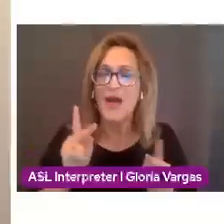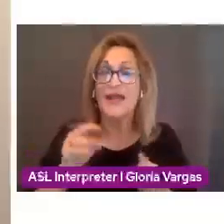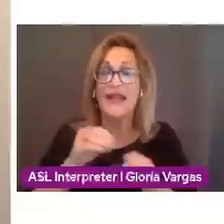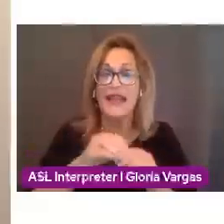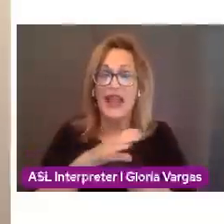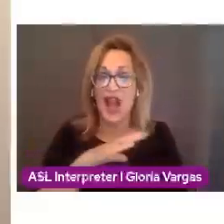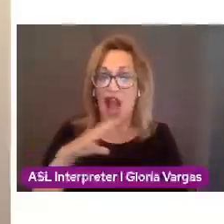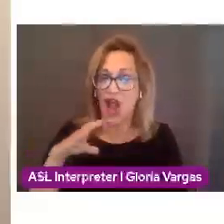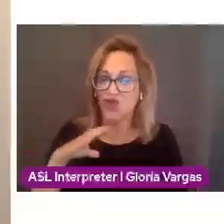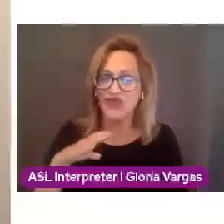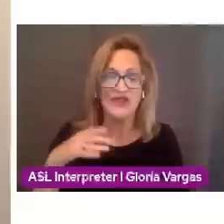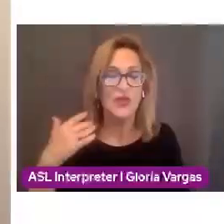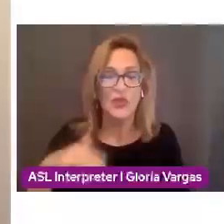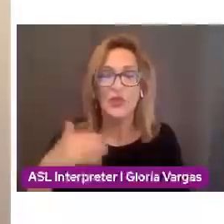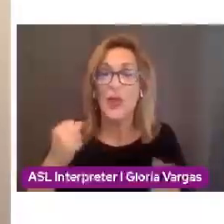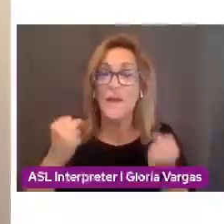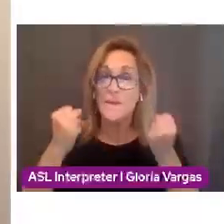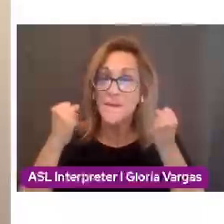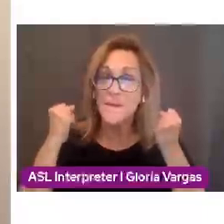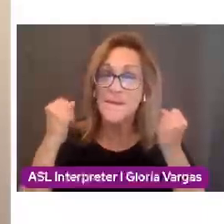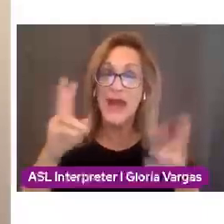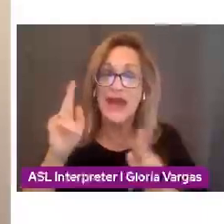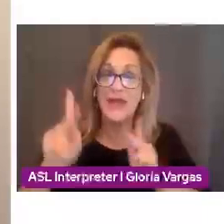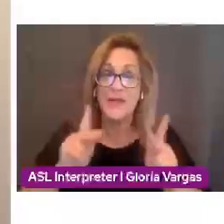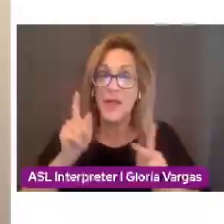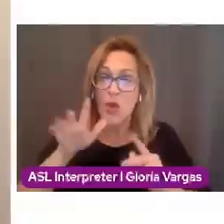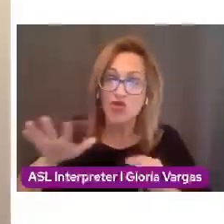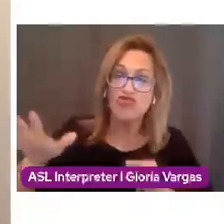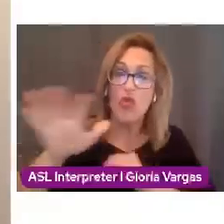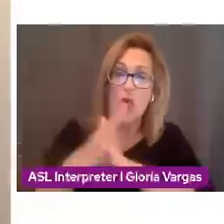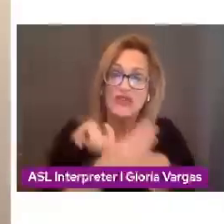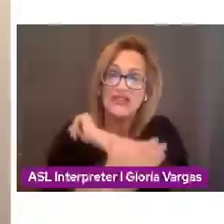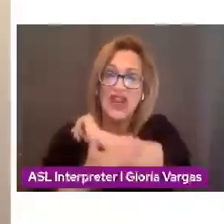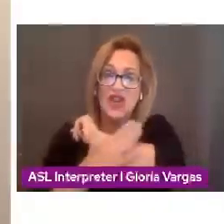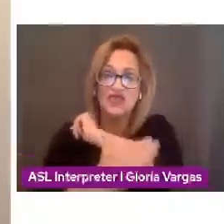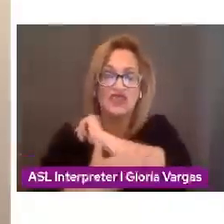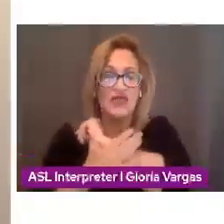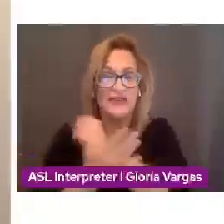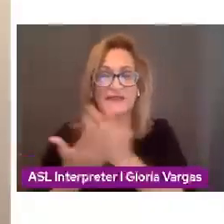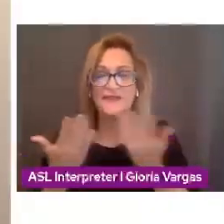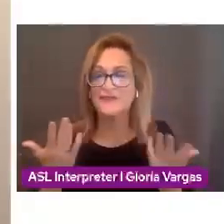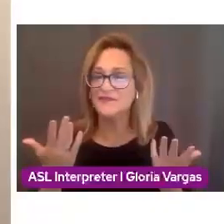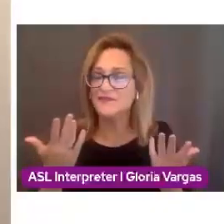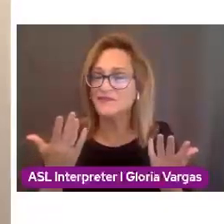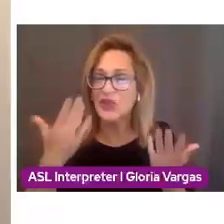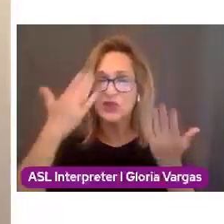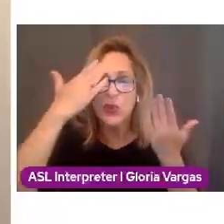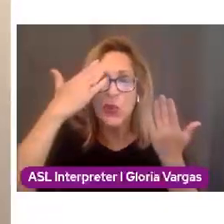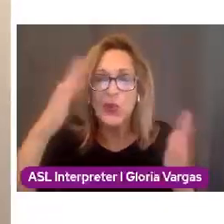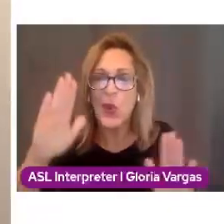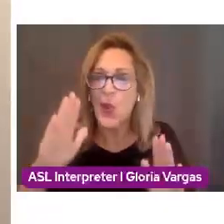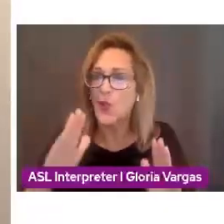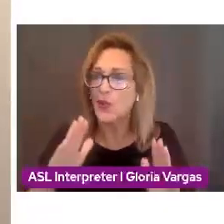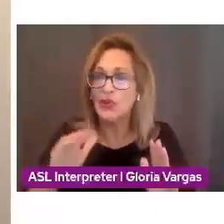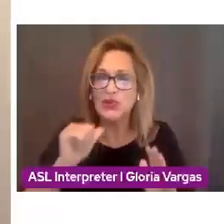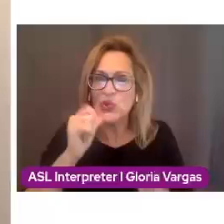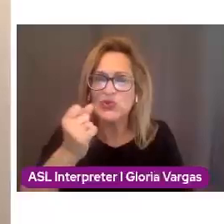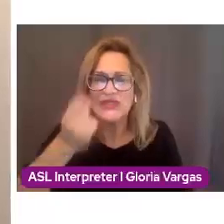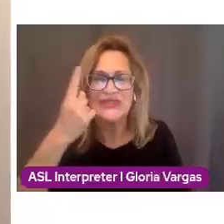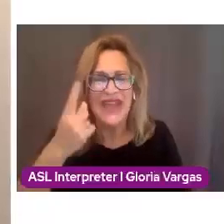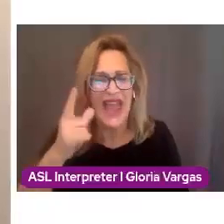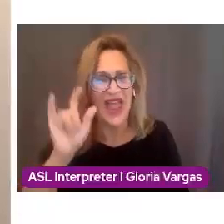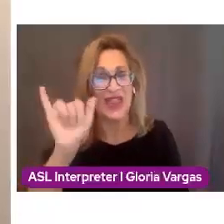Congress and a lot of people across the country don't know and don't understand how bad this issue is,